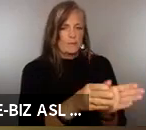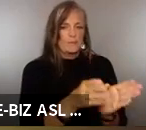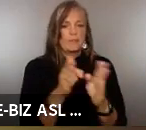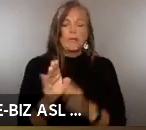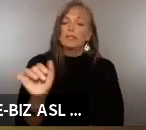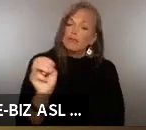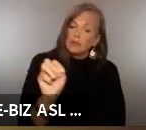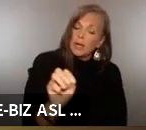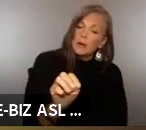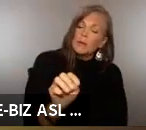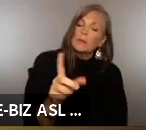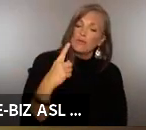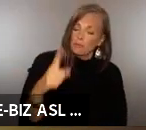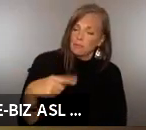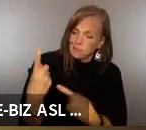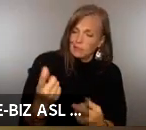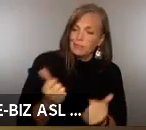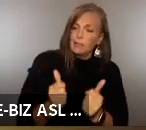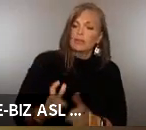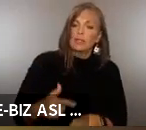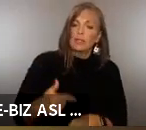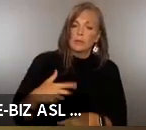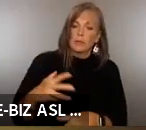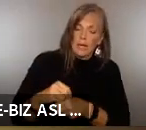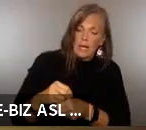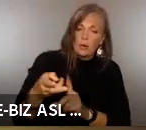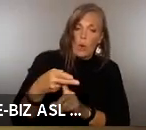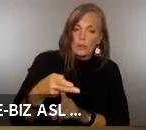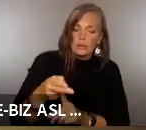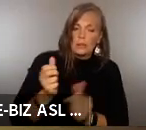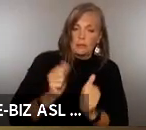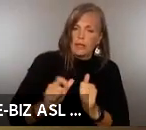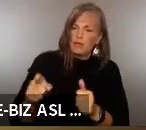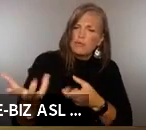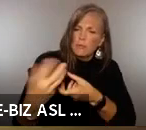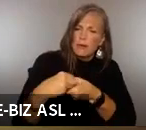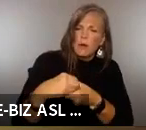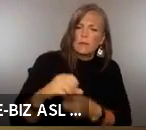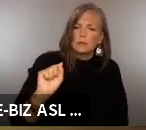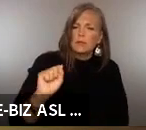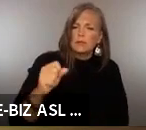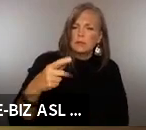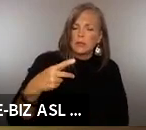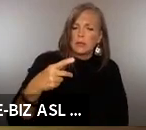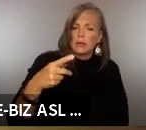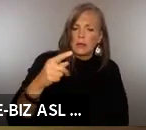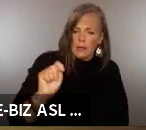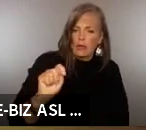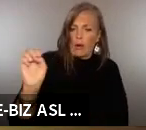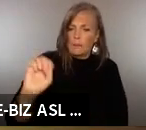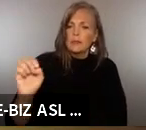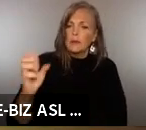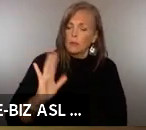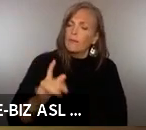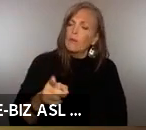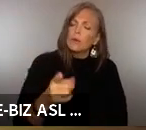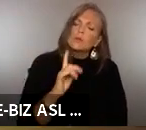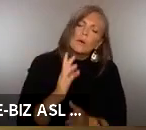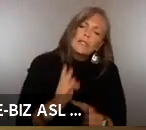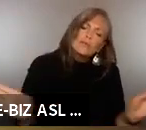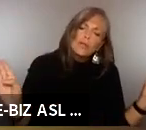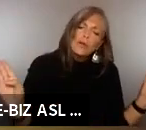in Hotel Plays. And so you've worked with Spectrum before. How is this, in general too, as